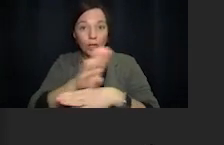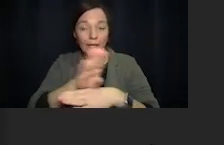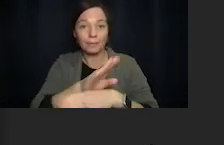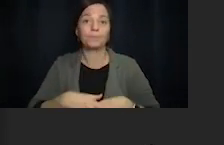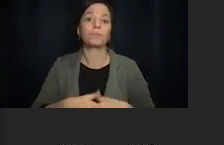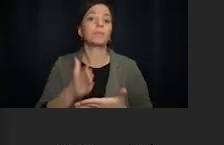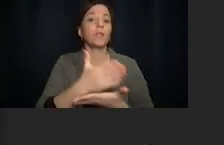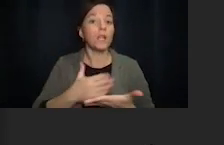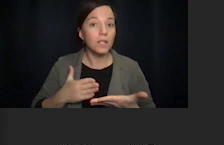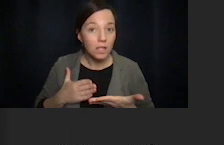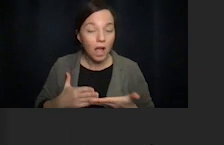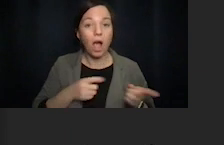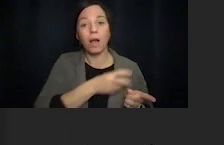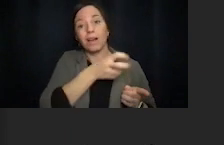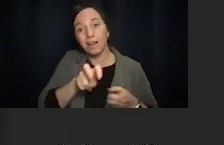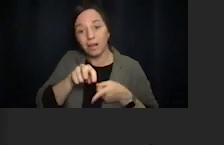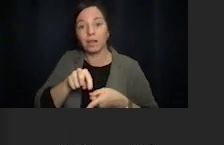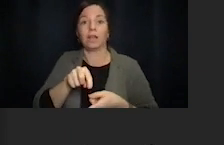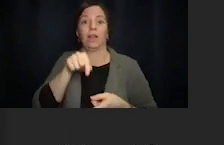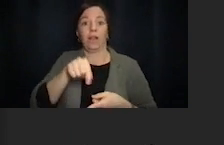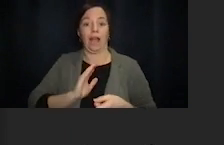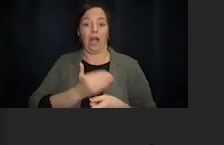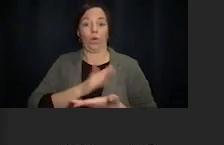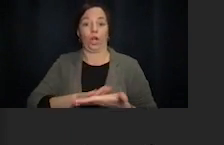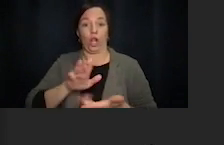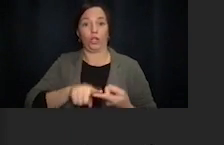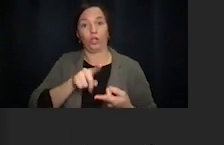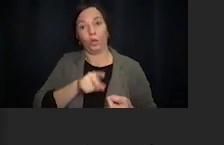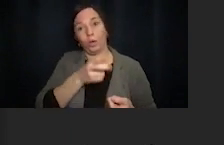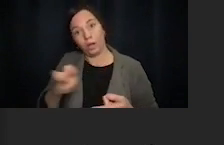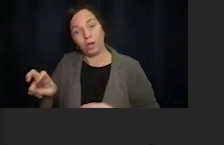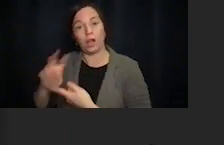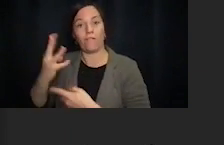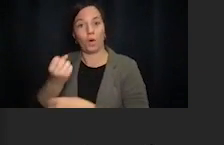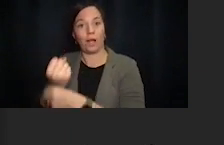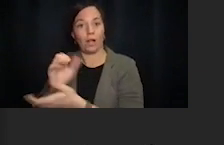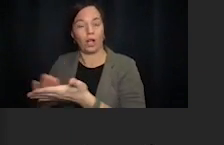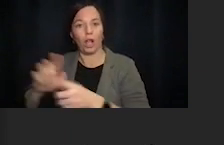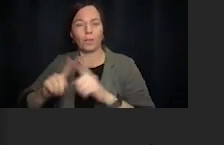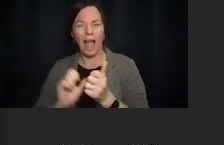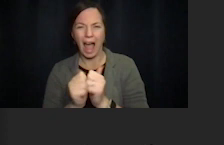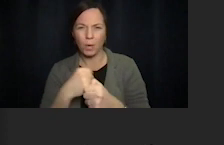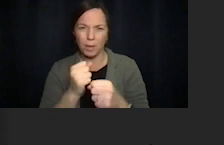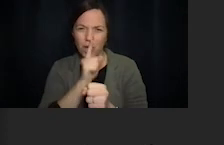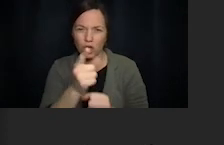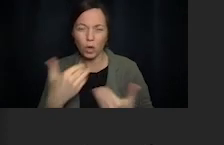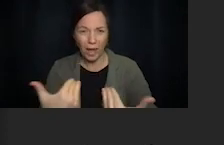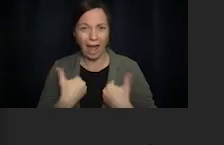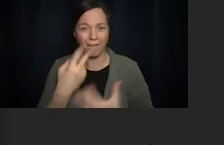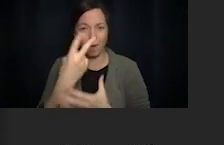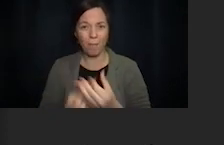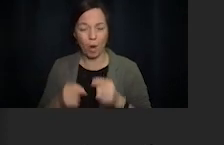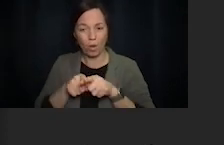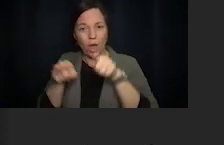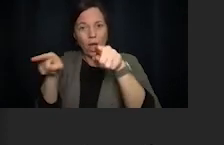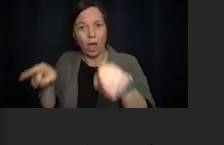college to a four-year institution to industry, but how do we ensure that we are designing pathways for which the end goal